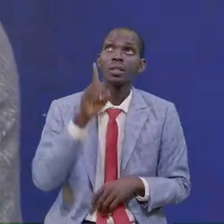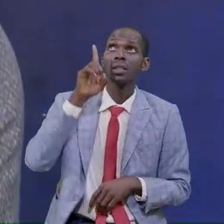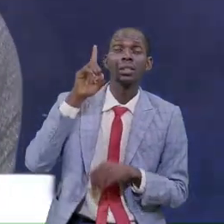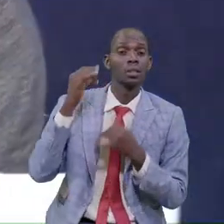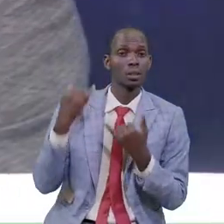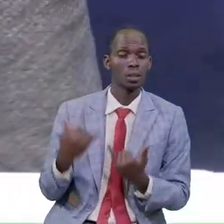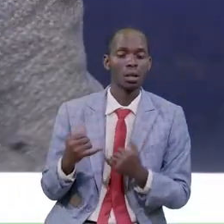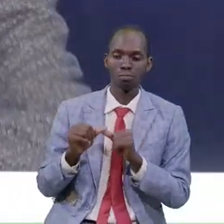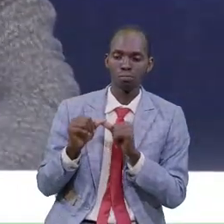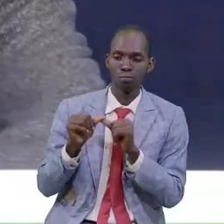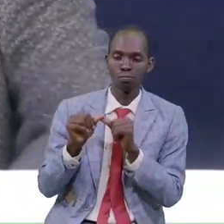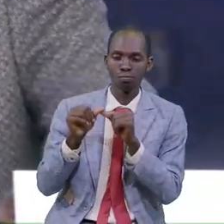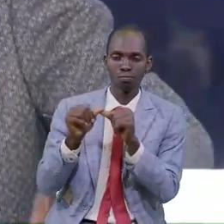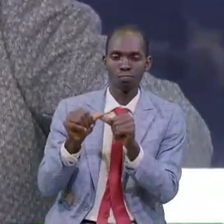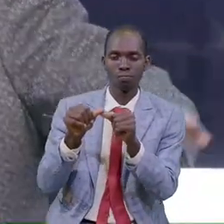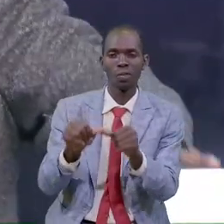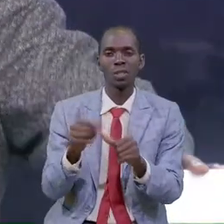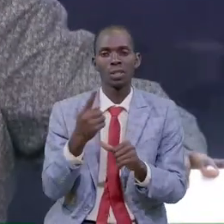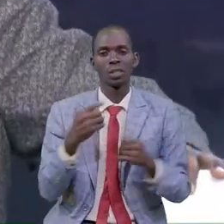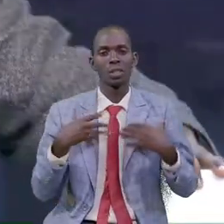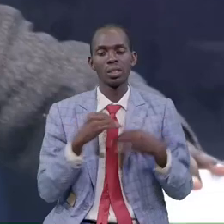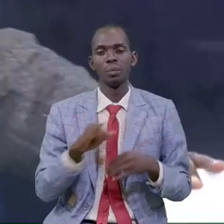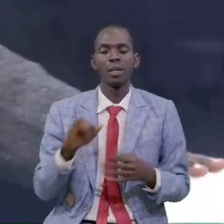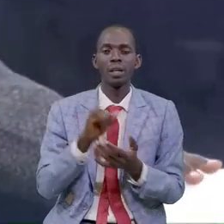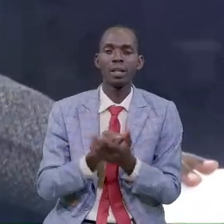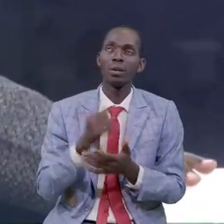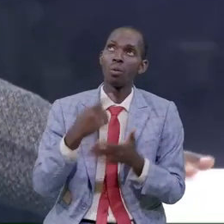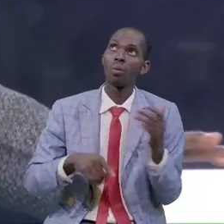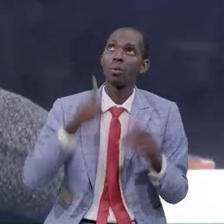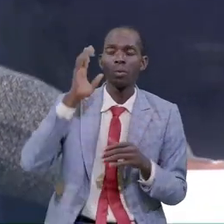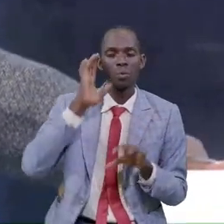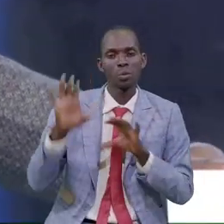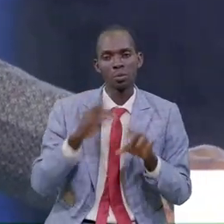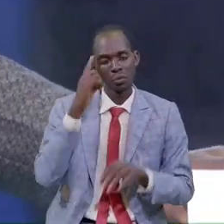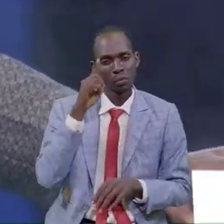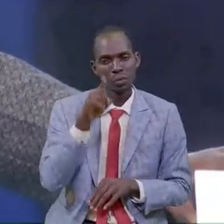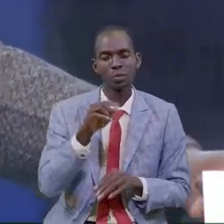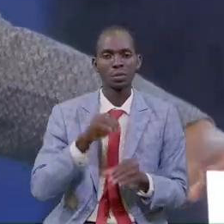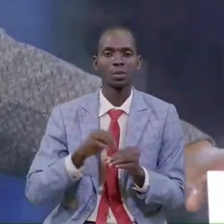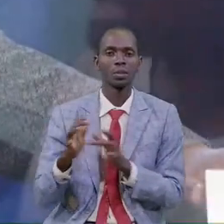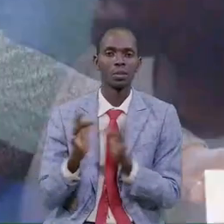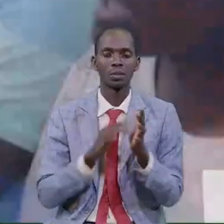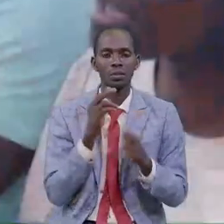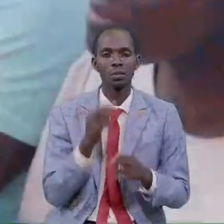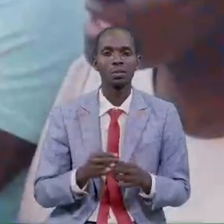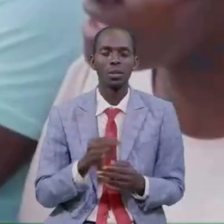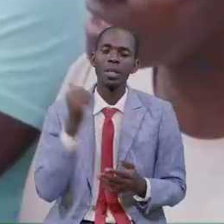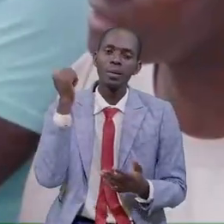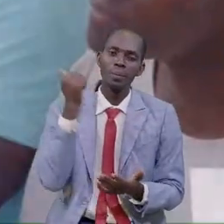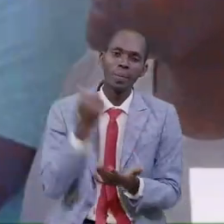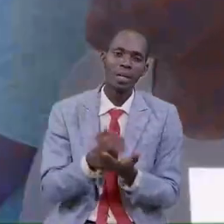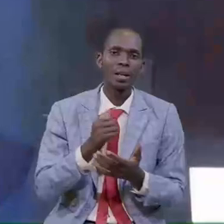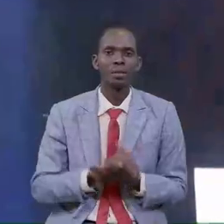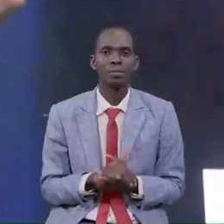the healing. That's what he will do for you. Il continue la guérison avec eux. C'est ce qu'il fera pour amen. Vous. Amen. Number